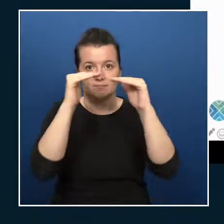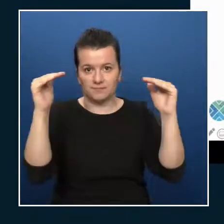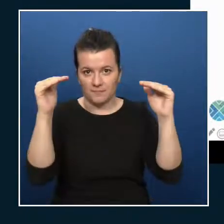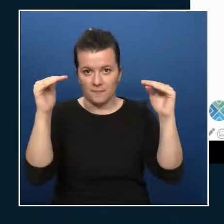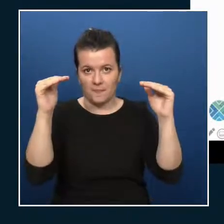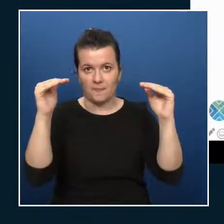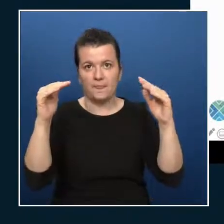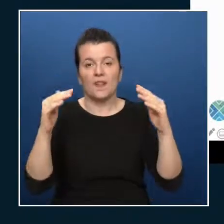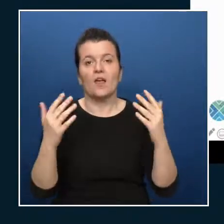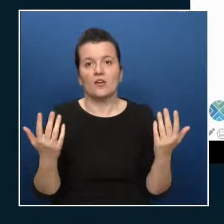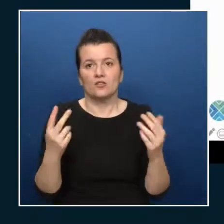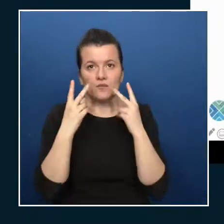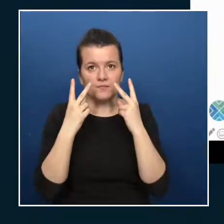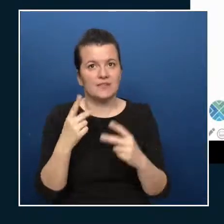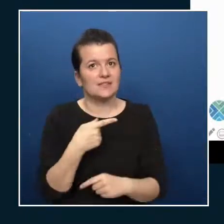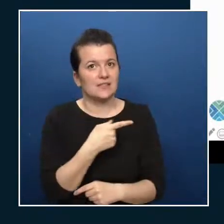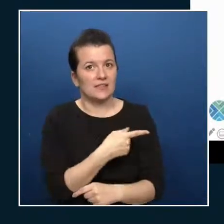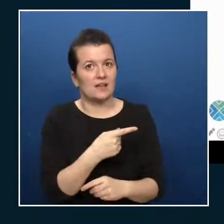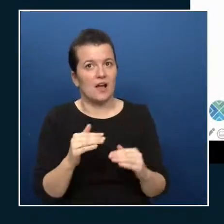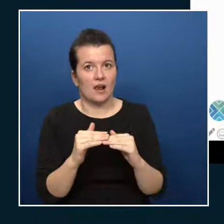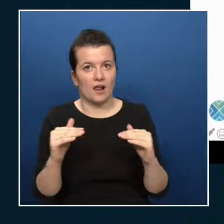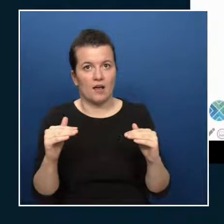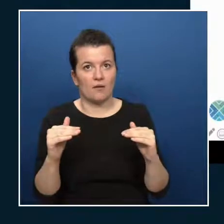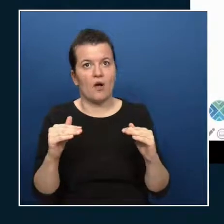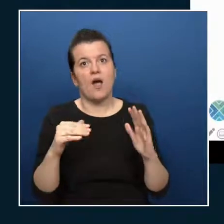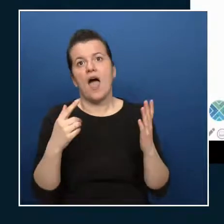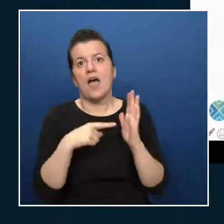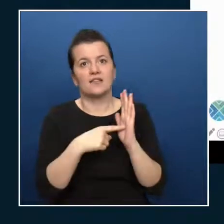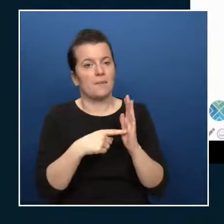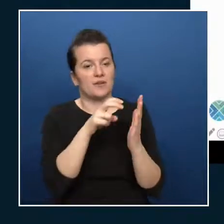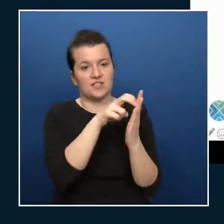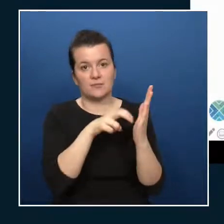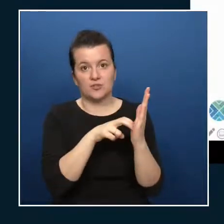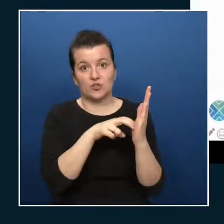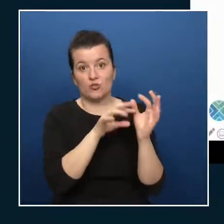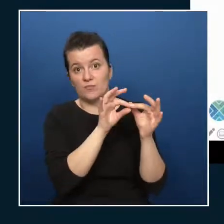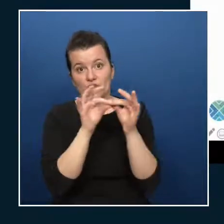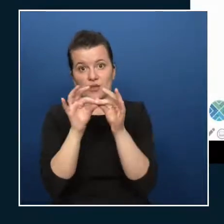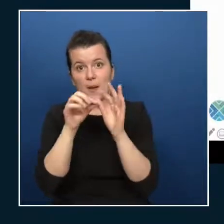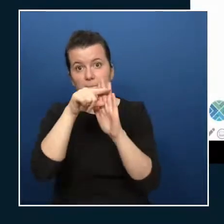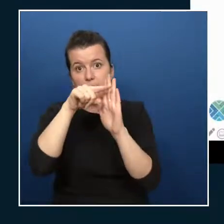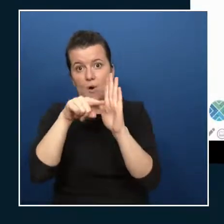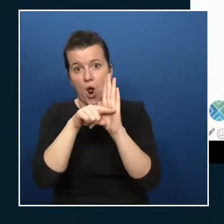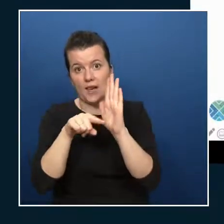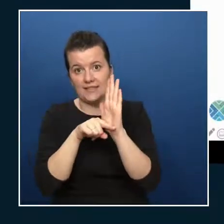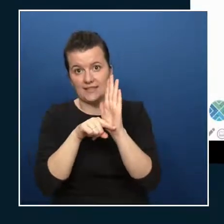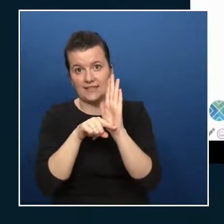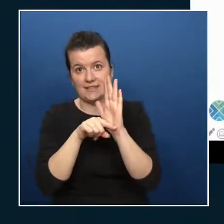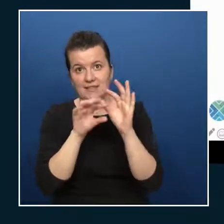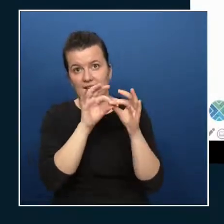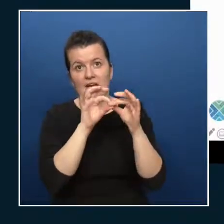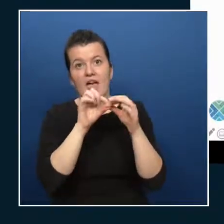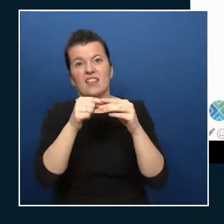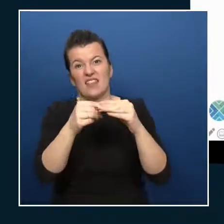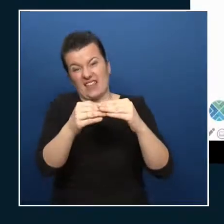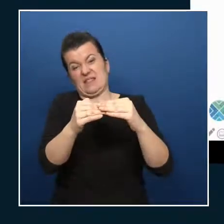settings or the configuration. So when you assign a policy on the subscription, here this one, then these resource groups will inherit the